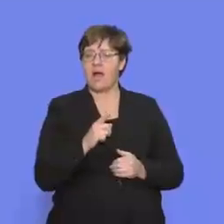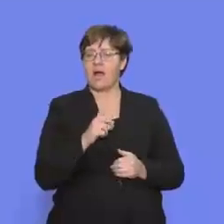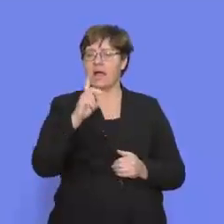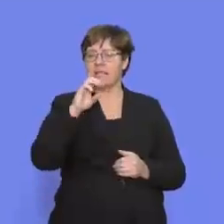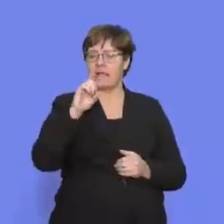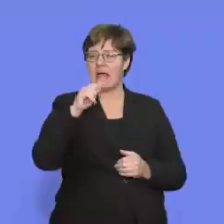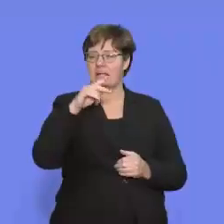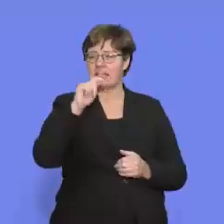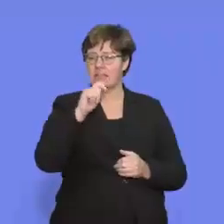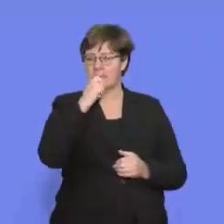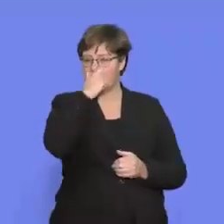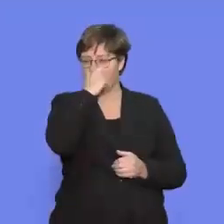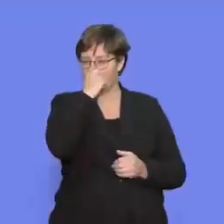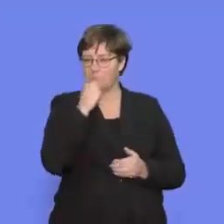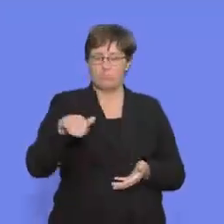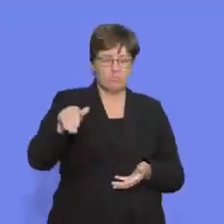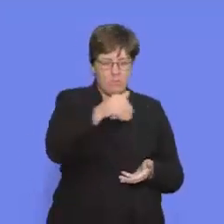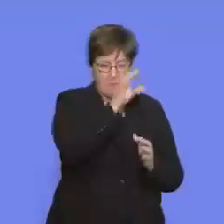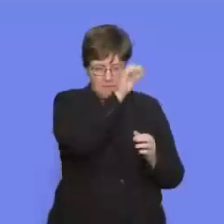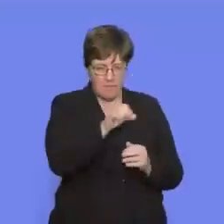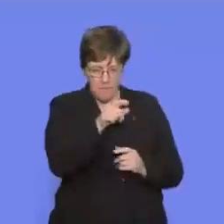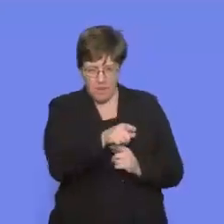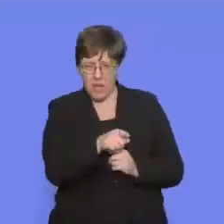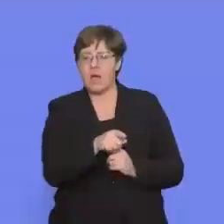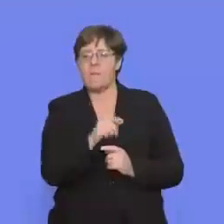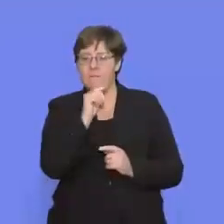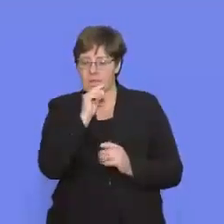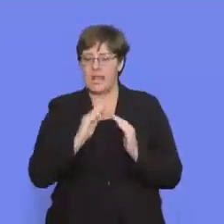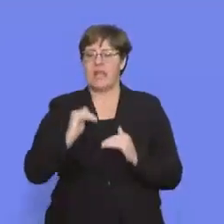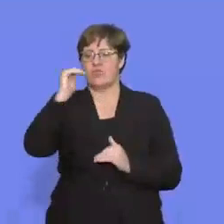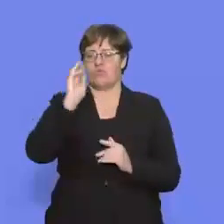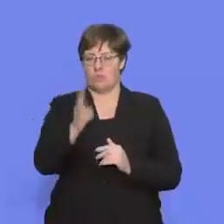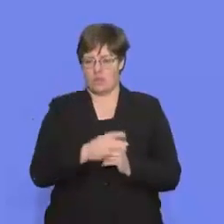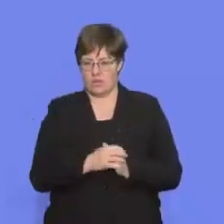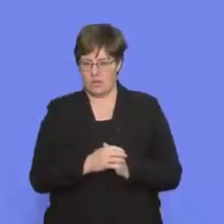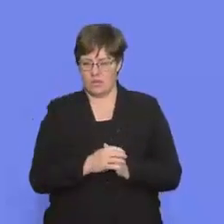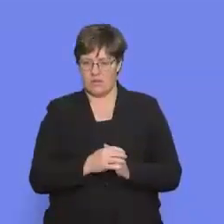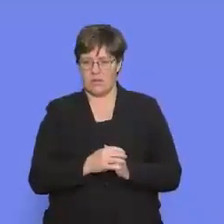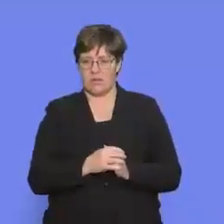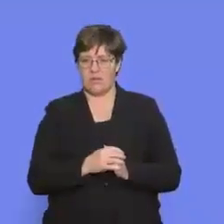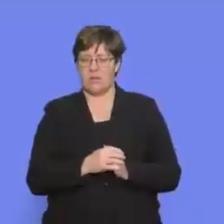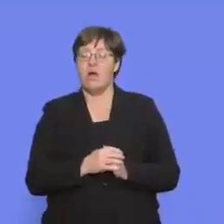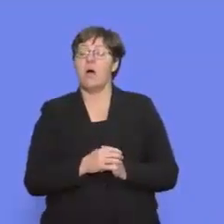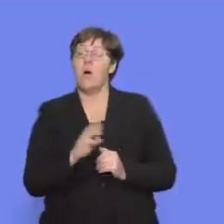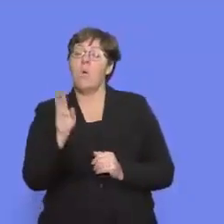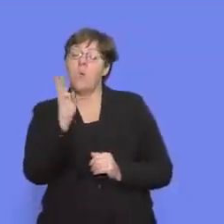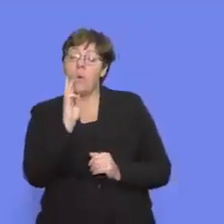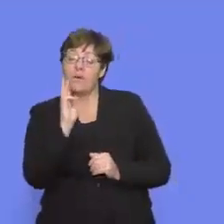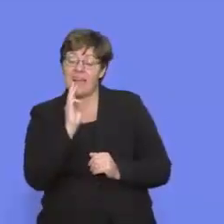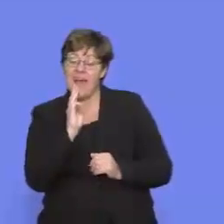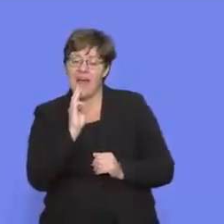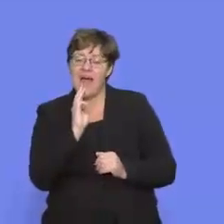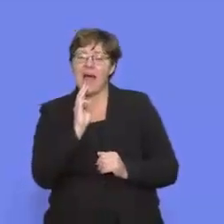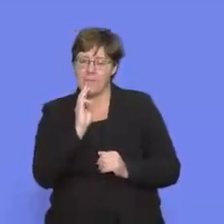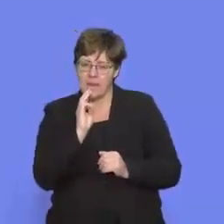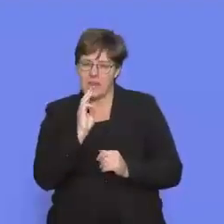tubules will increase so that more water is reabsorbed